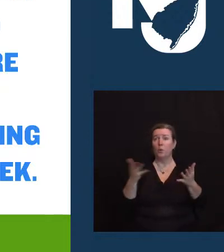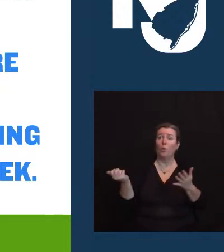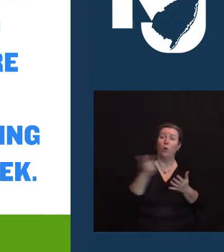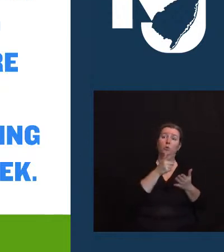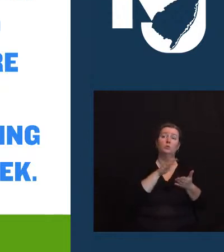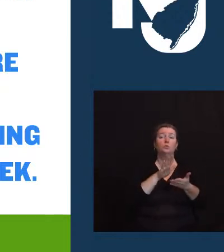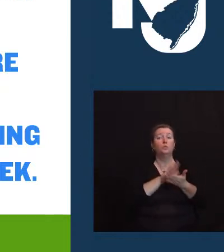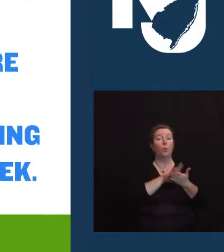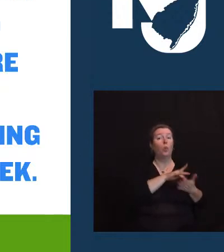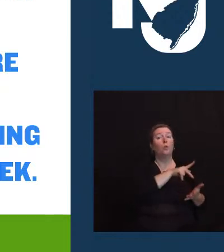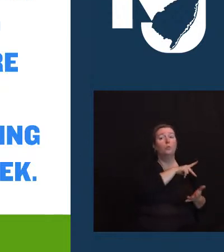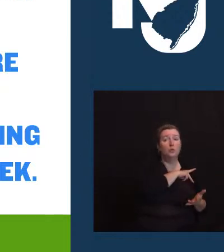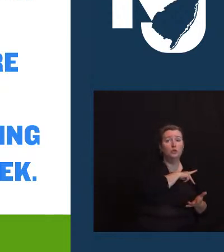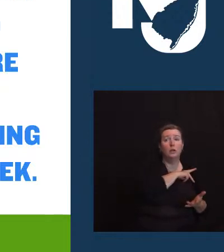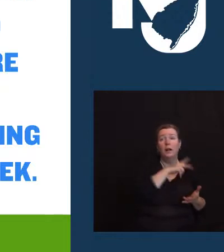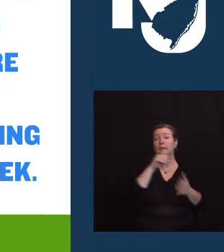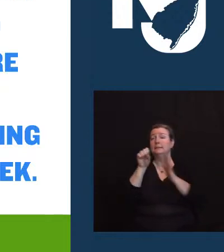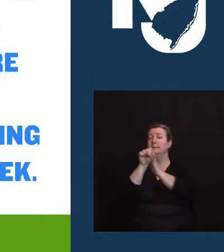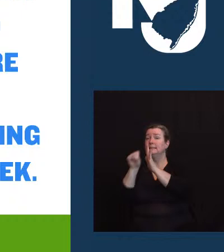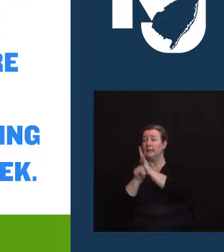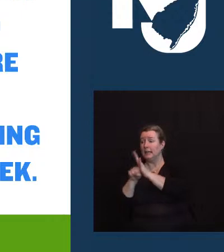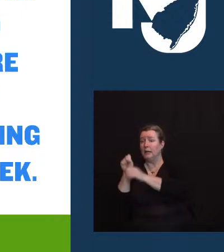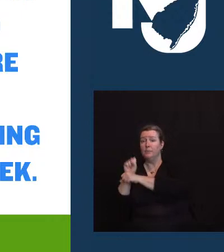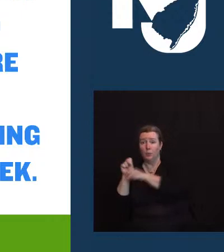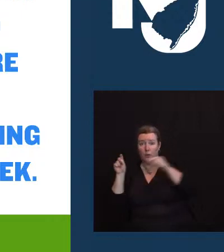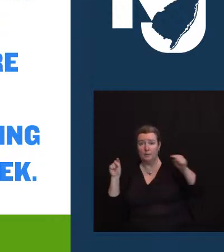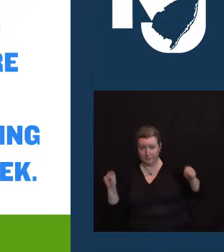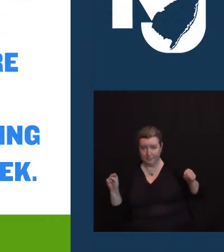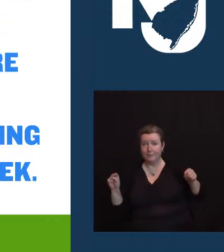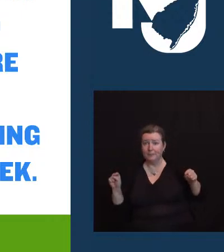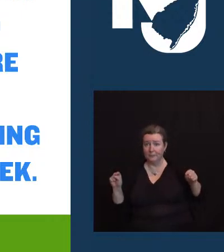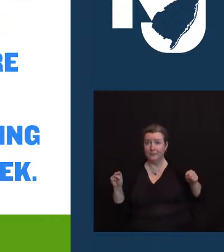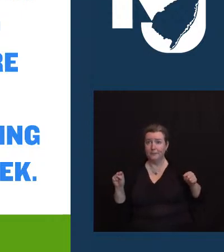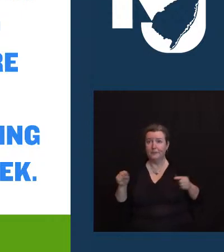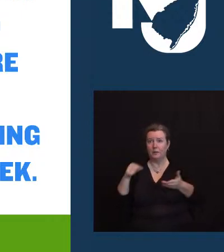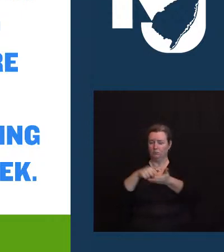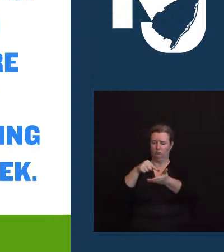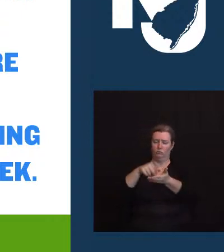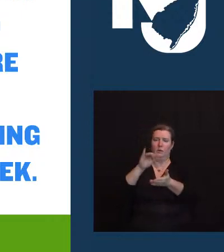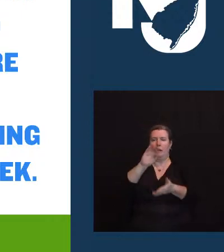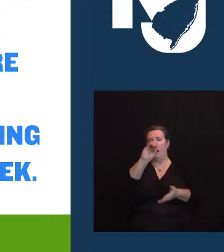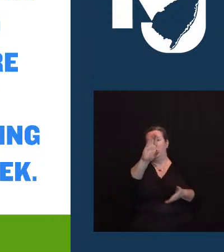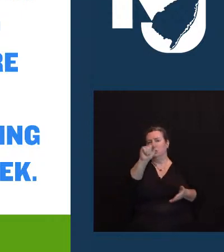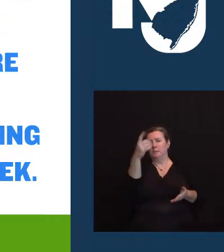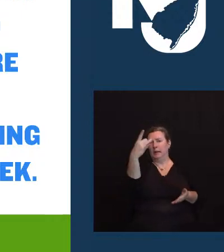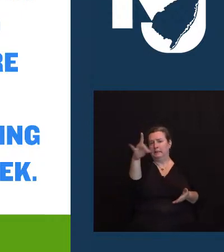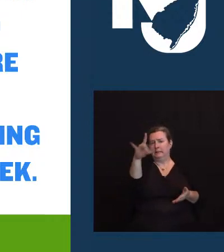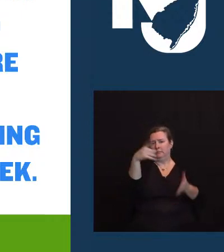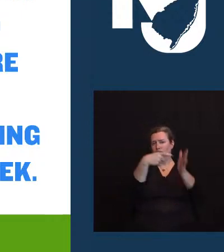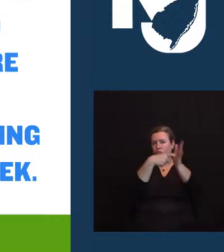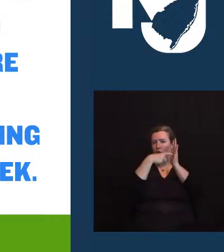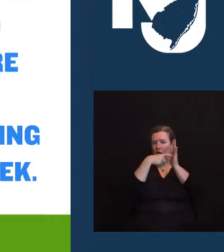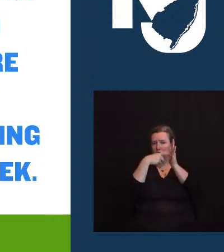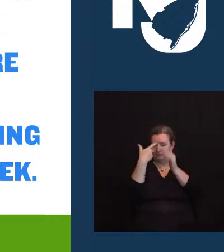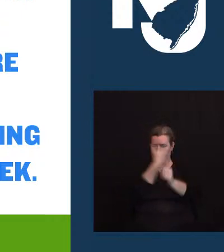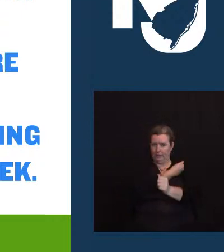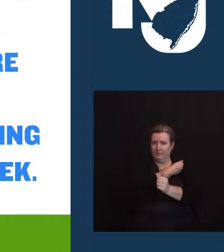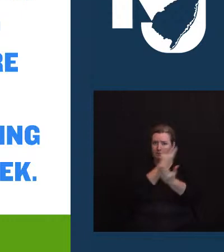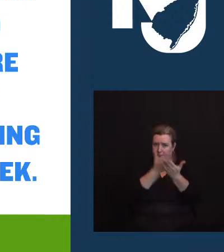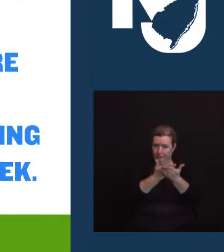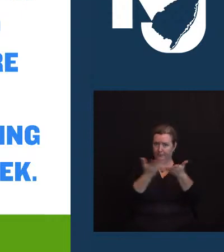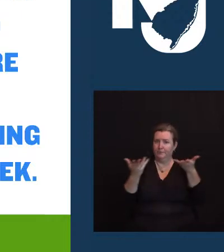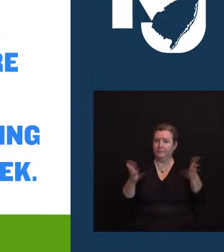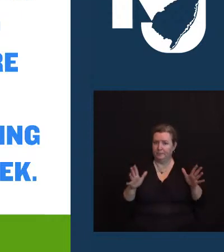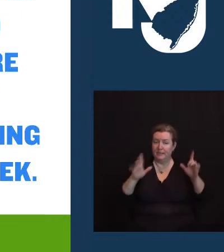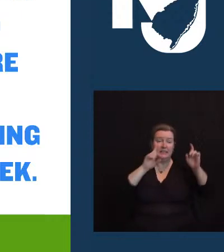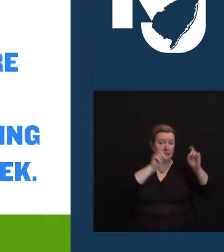state workforce have until October 18th to be fully vaccinated or face a requirement of regular testing. Again, that'll be at least